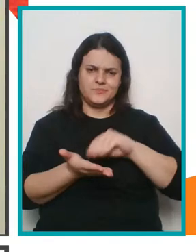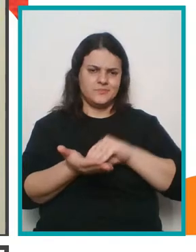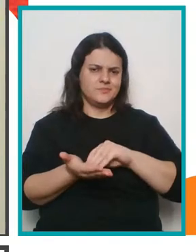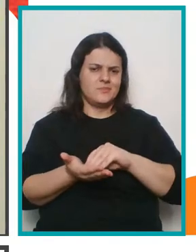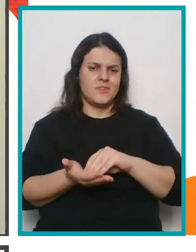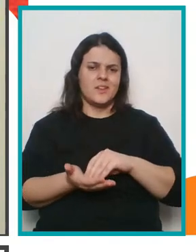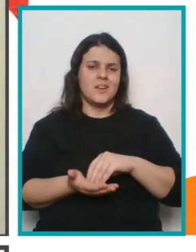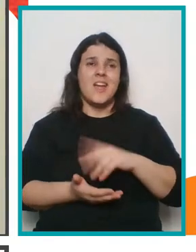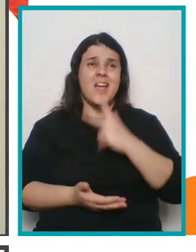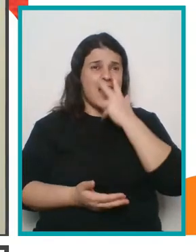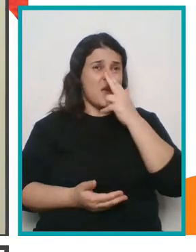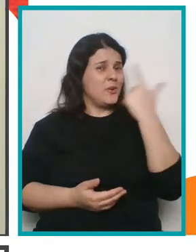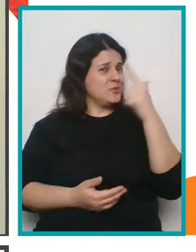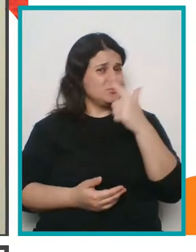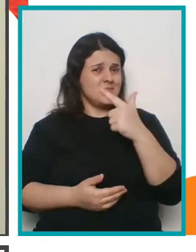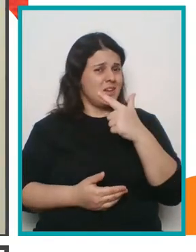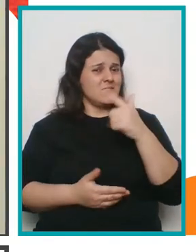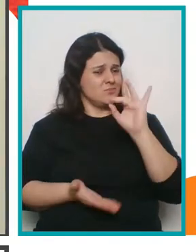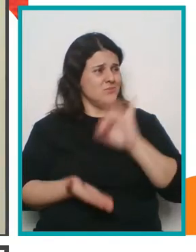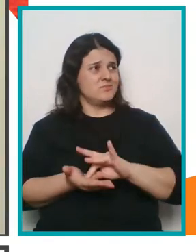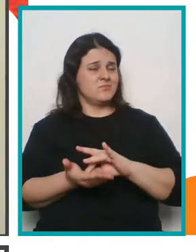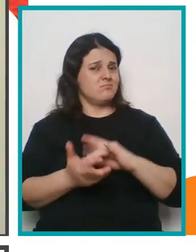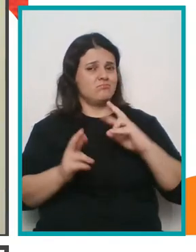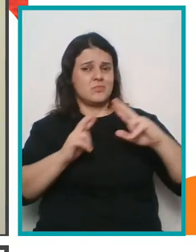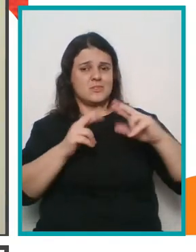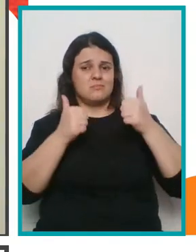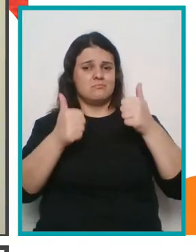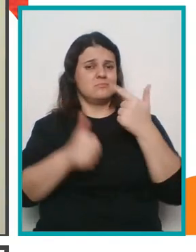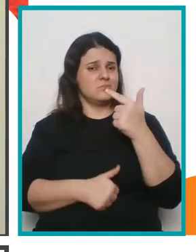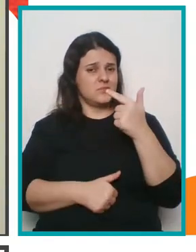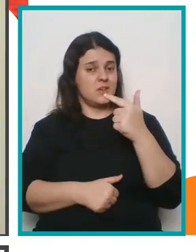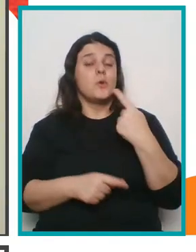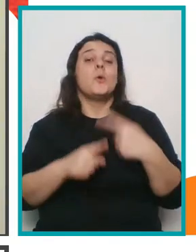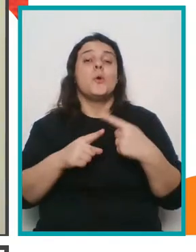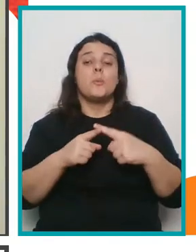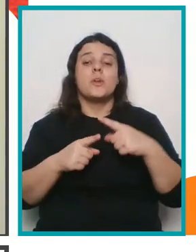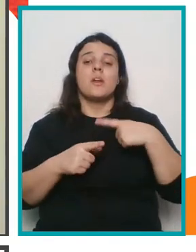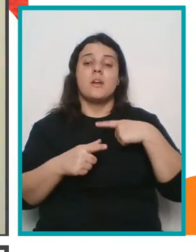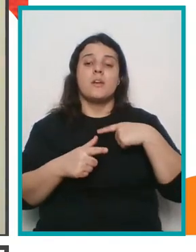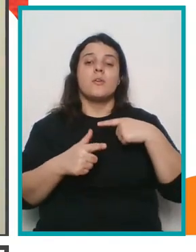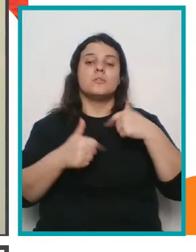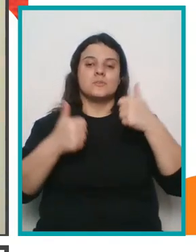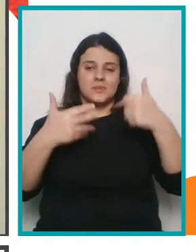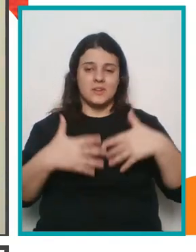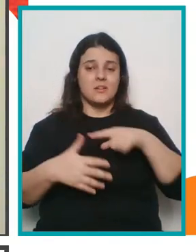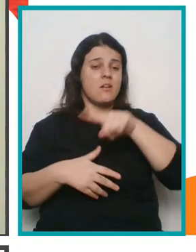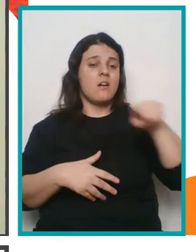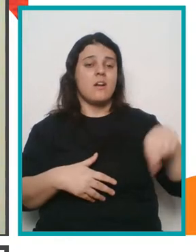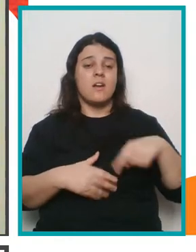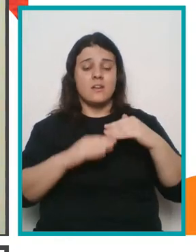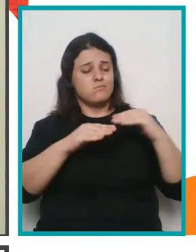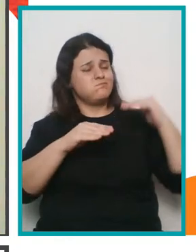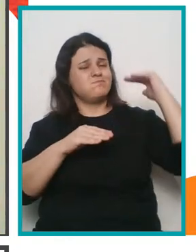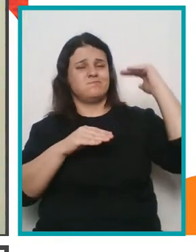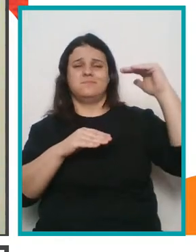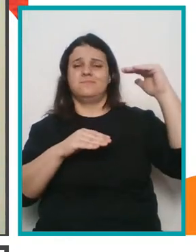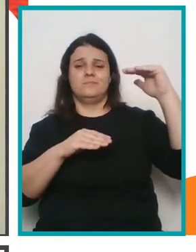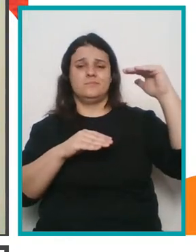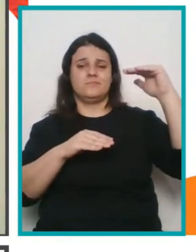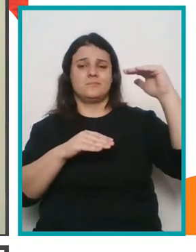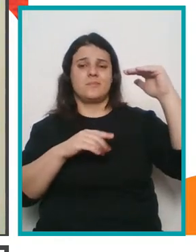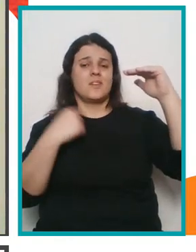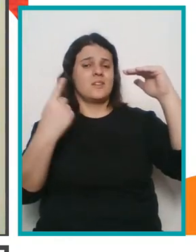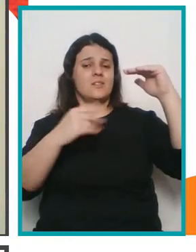and we are literally down here. So it is very hard to get to them. It's very hard to, you know, get a reply from